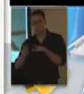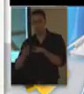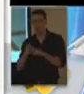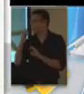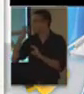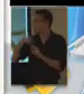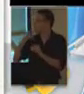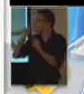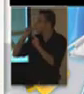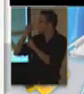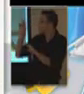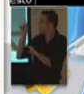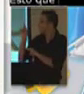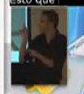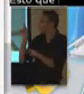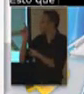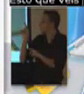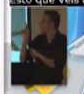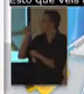people falling.